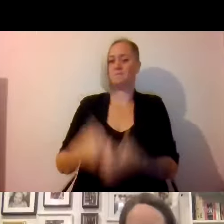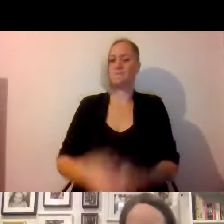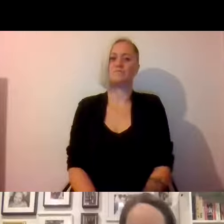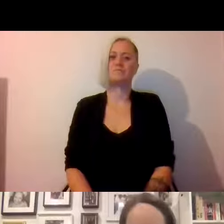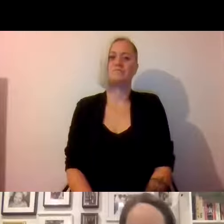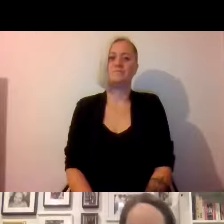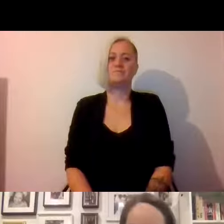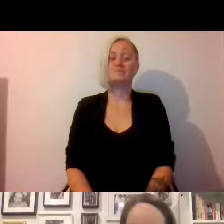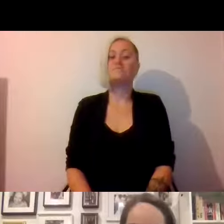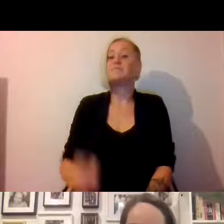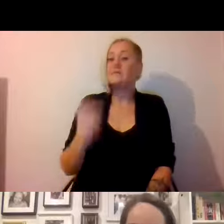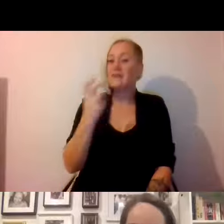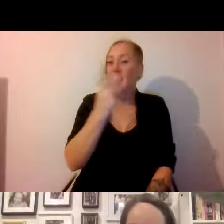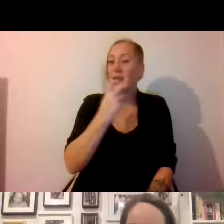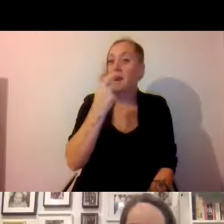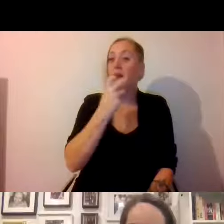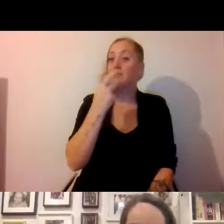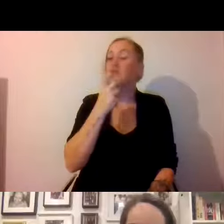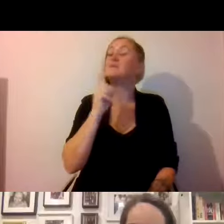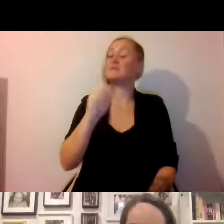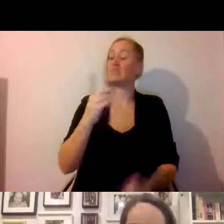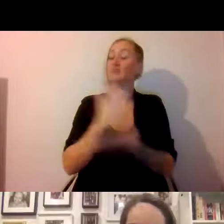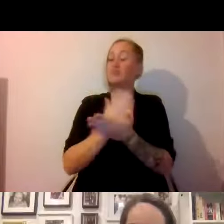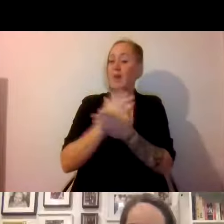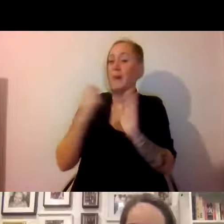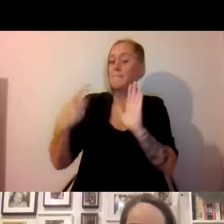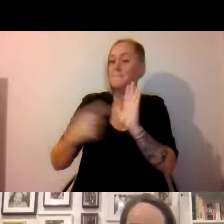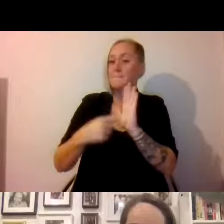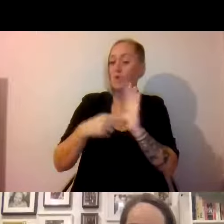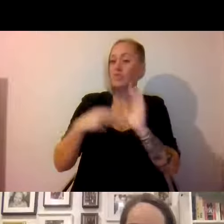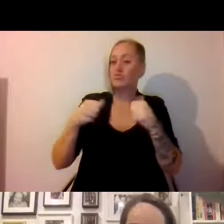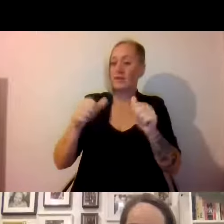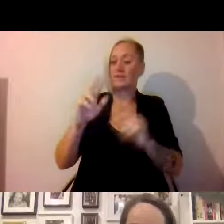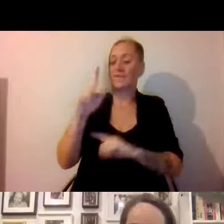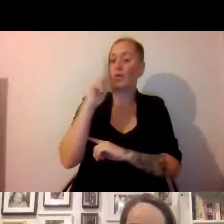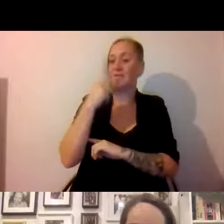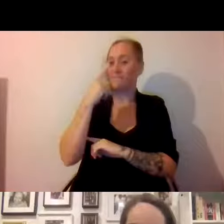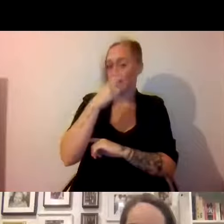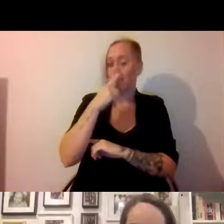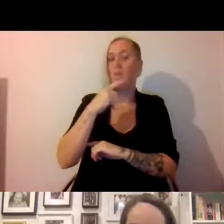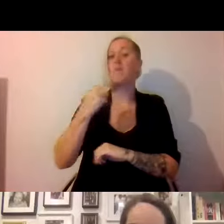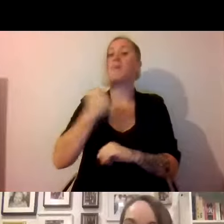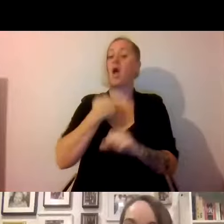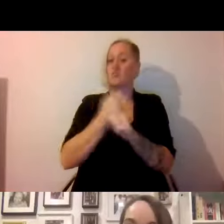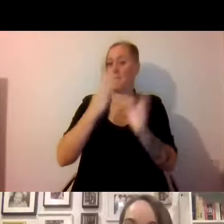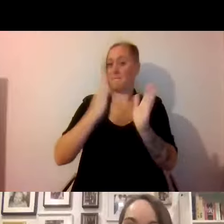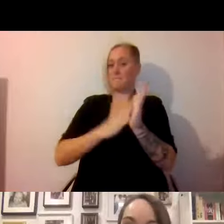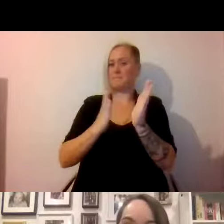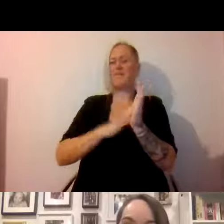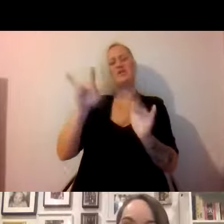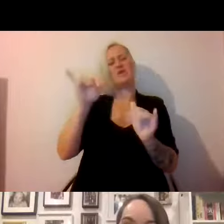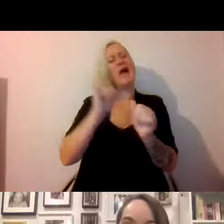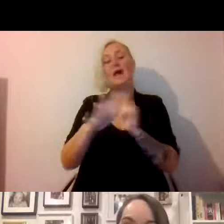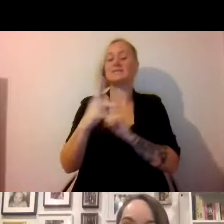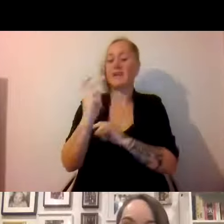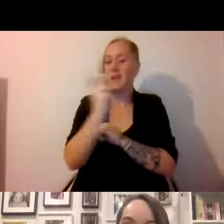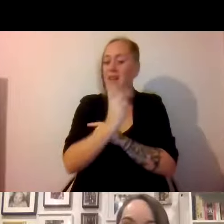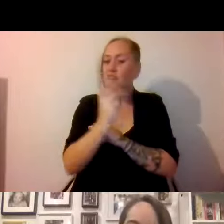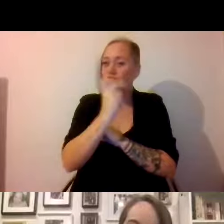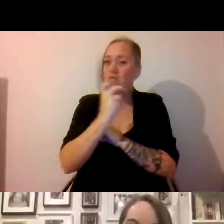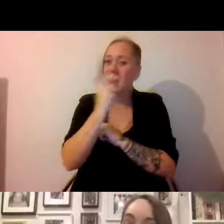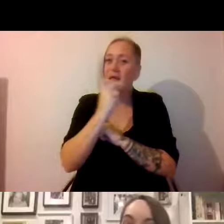Nevertheless, lip reading is a really important strategy for many deaf people. My grandmother, for example, is an excellent lip reader, and